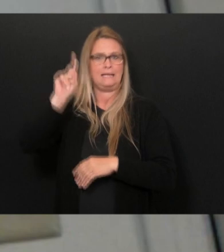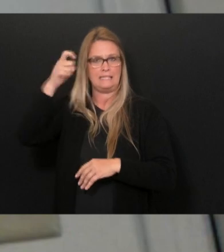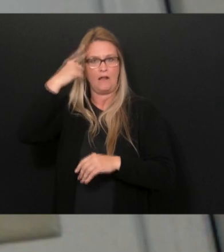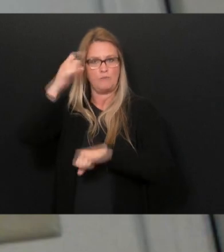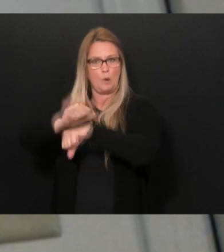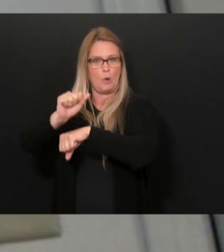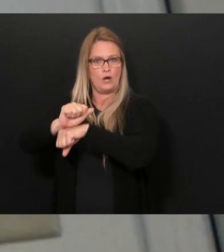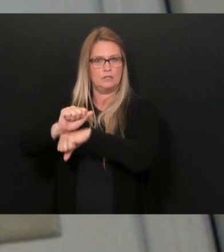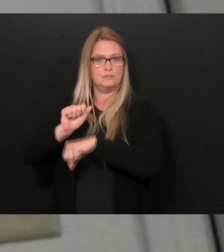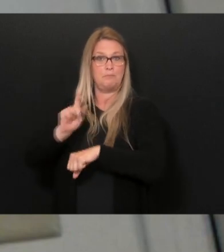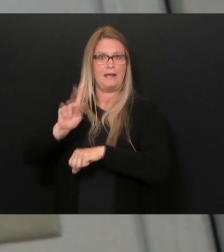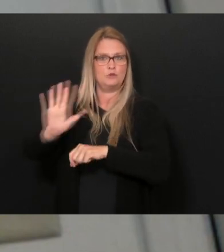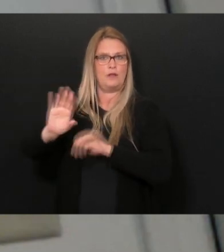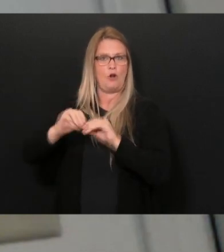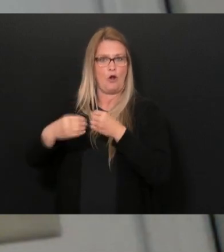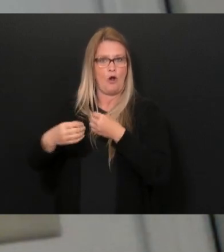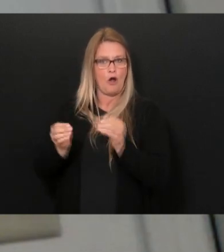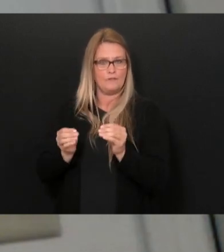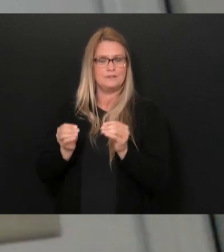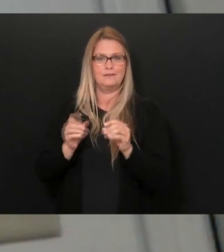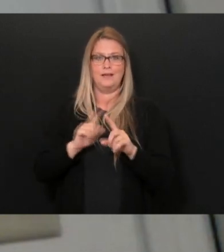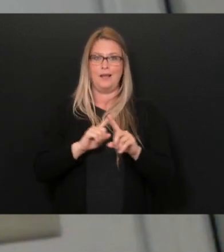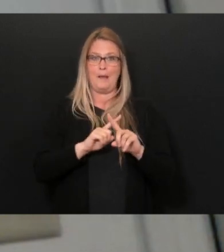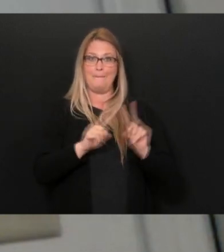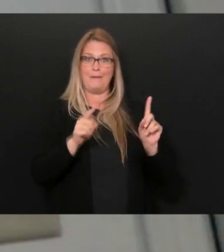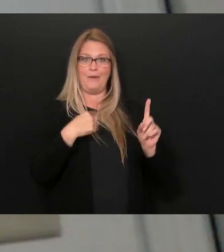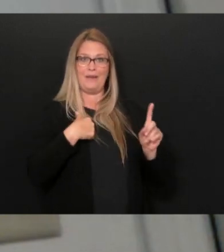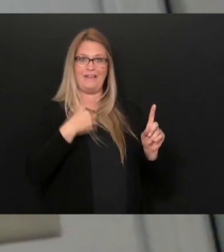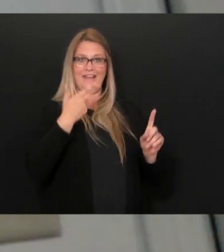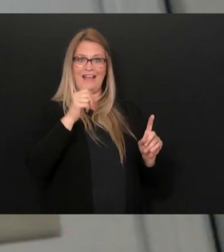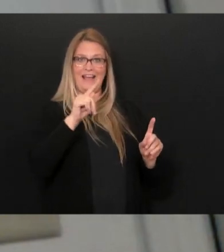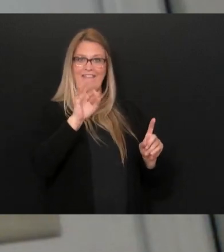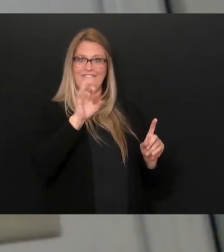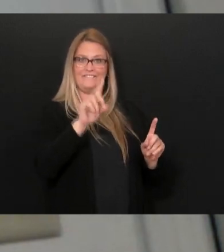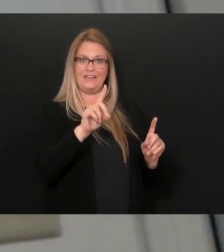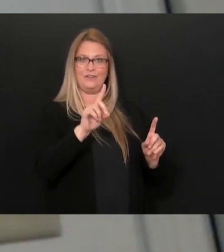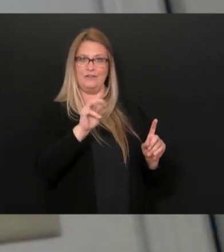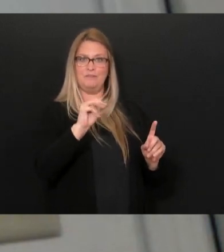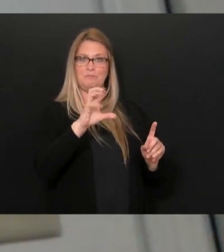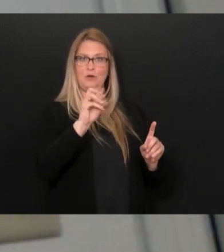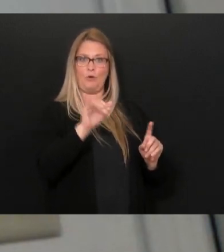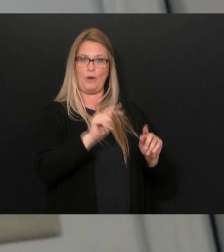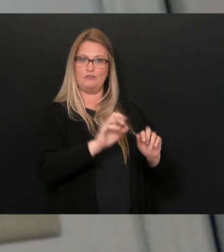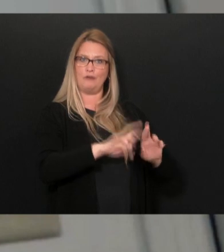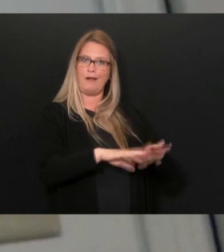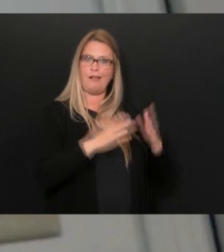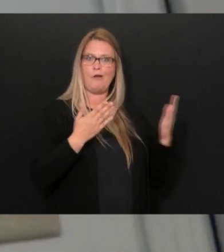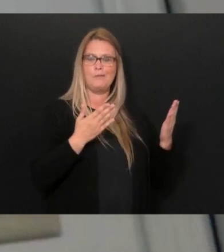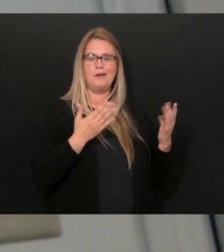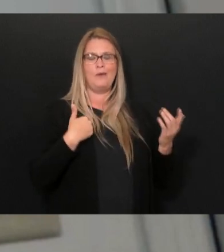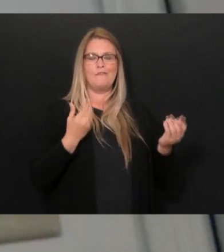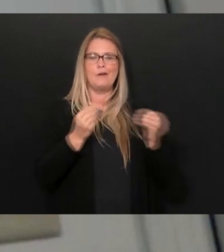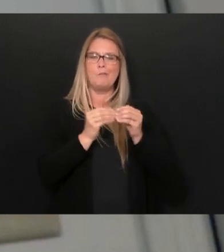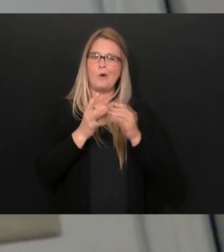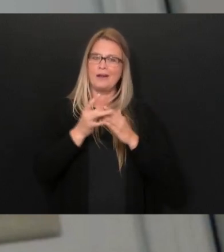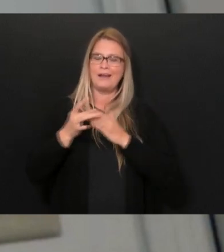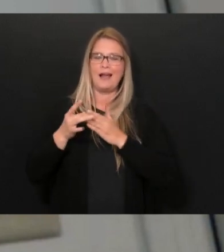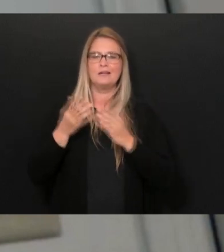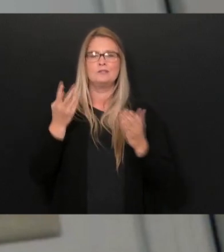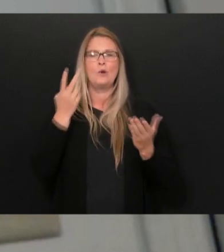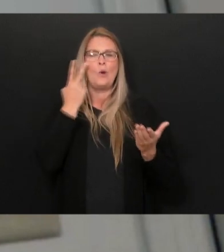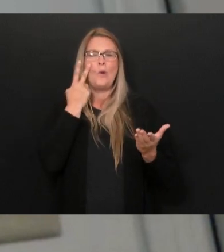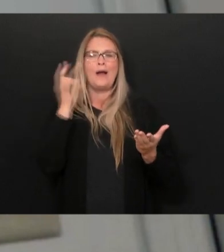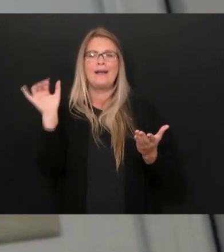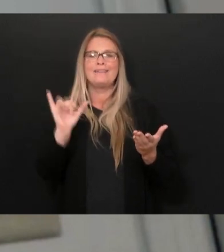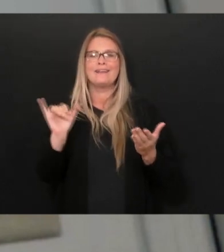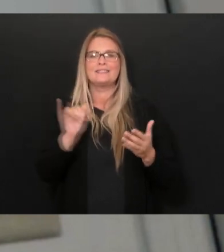But we proceeded with the Hatfield-McCoy Trail, and you said we're going to have week 4 guidance. Can you give us a little bit of insight into what will be in that week